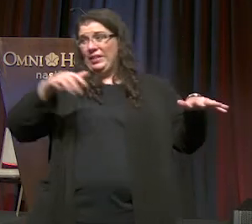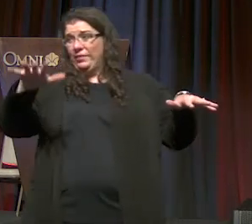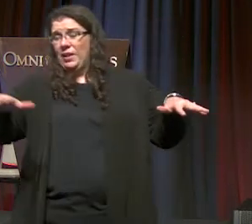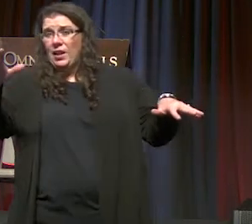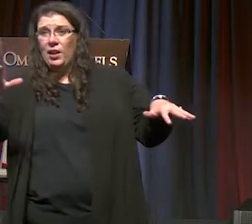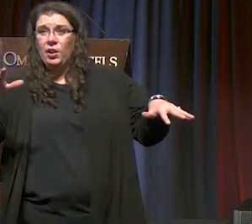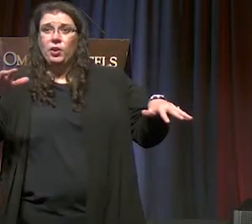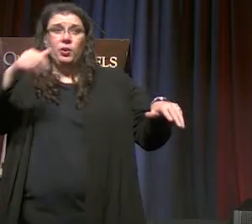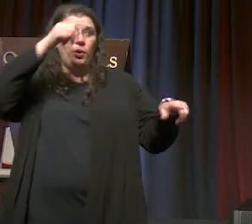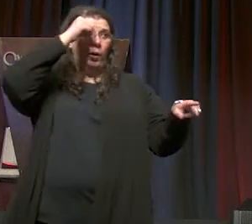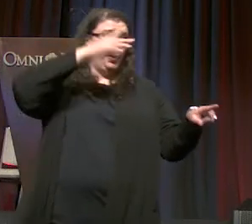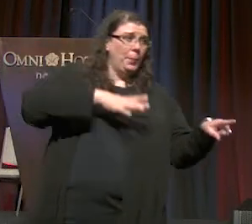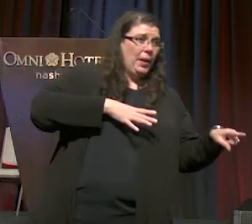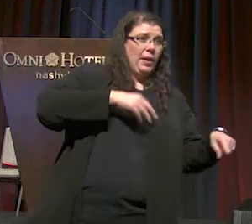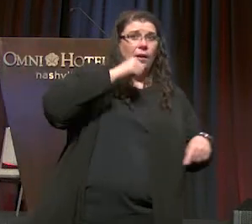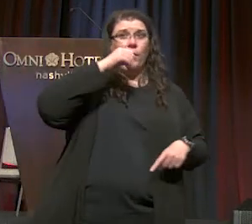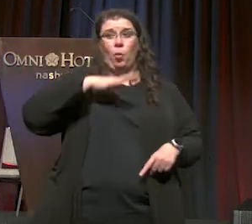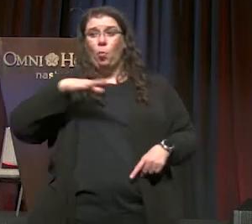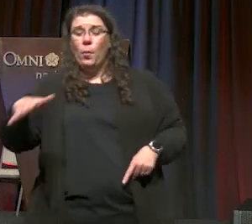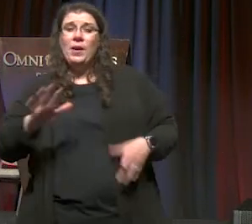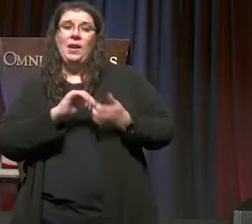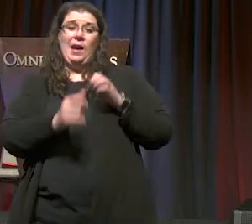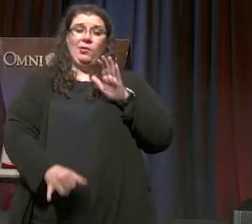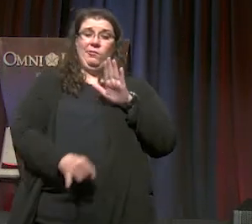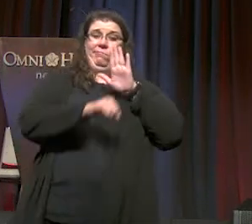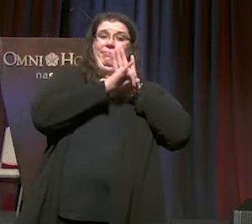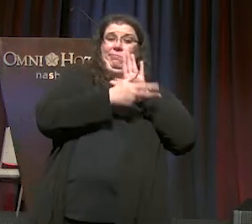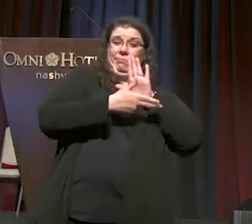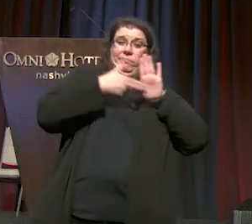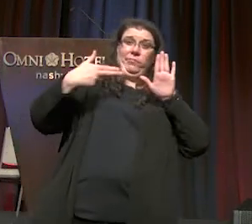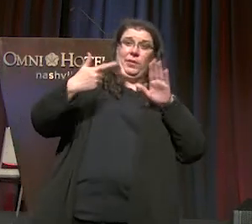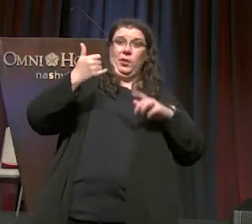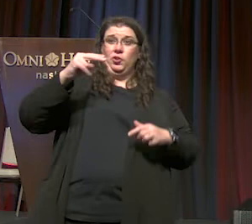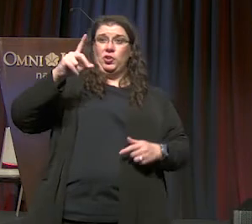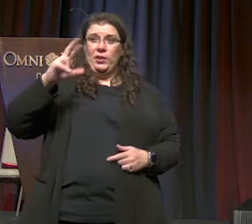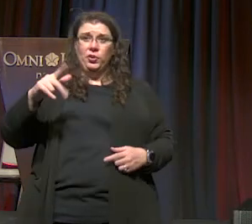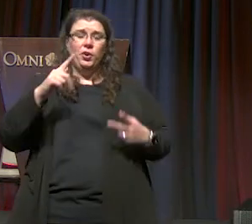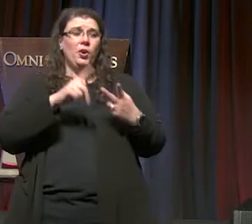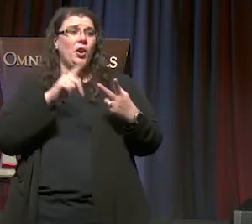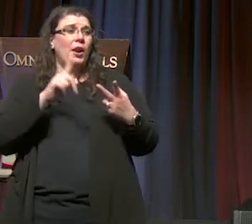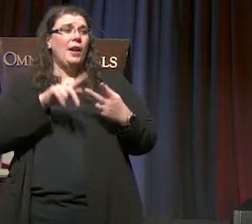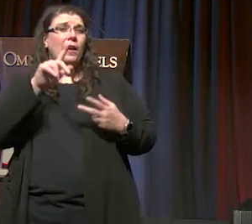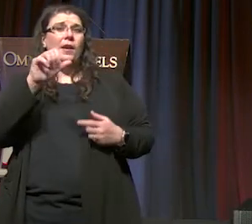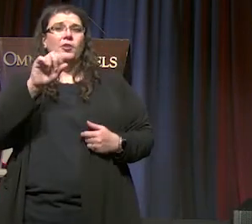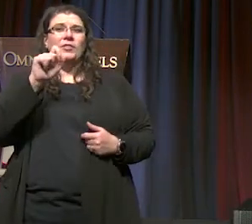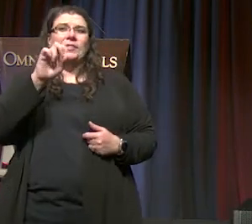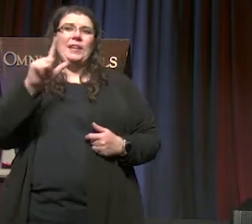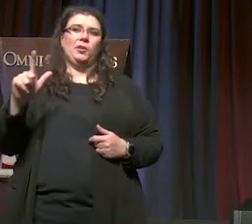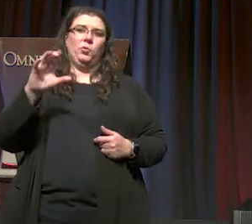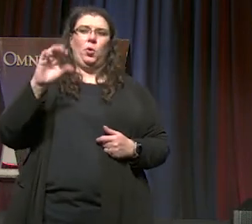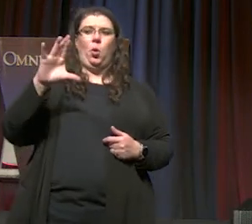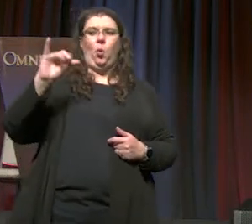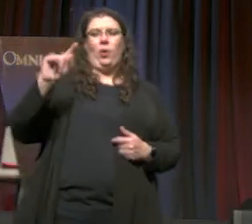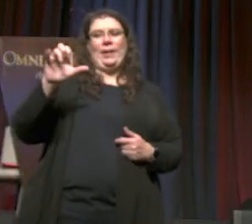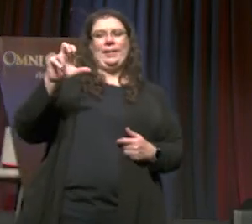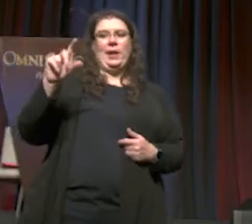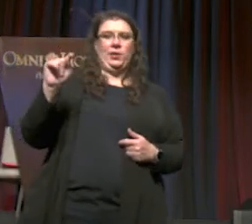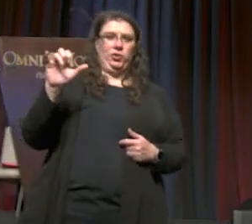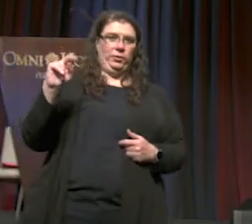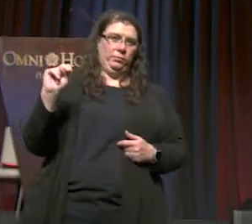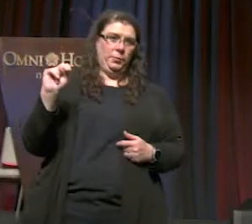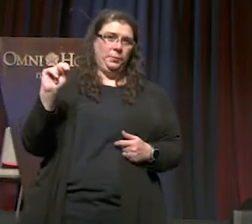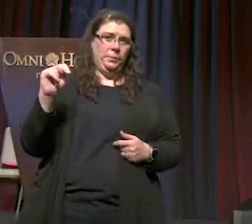gender and gender identity, and sexual orientation. I believe that